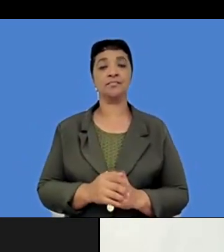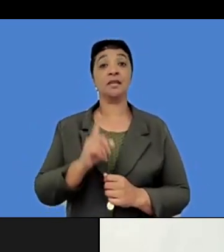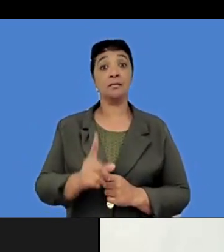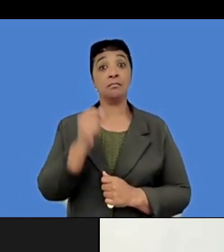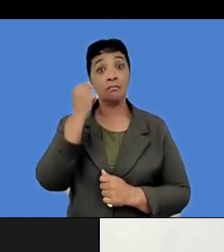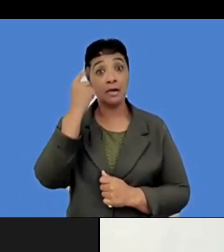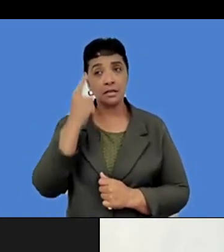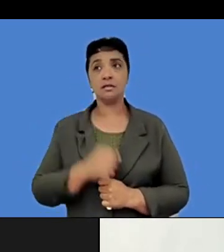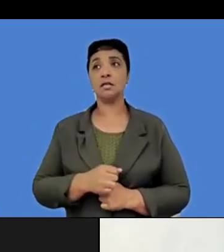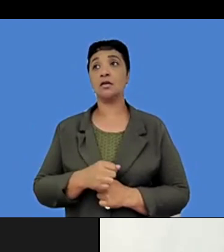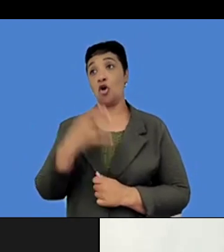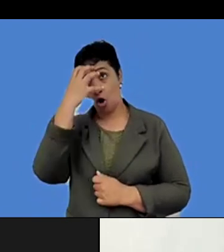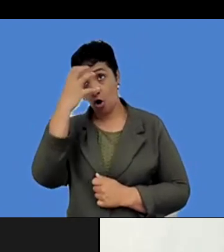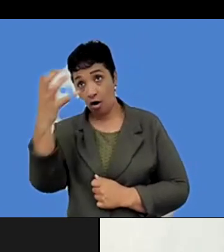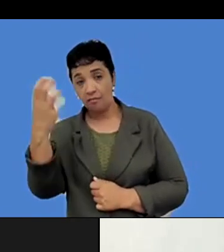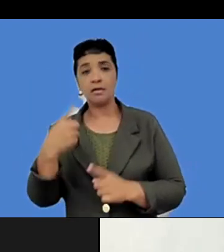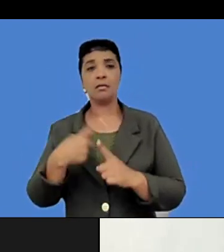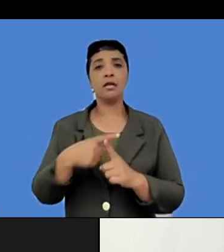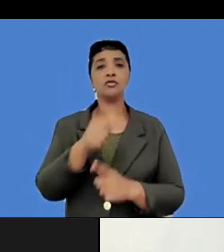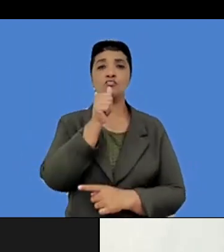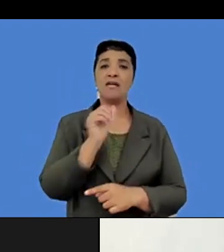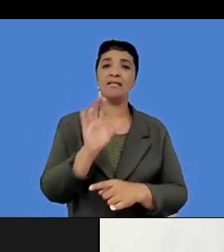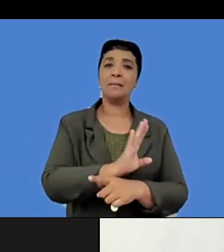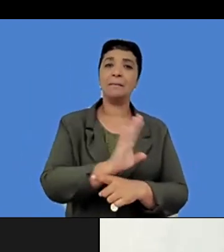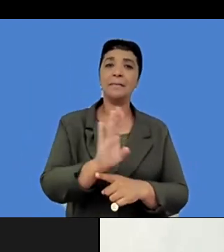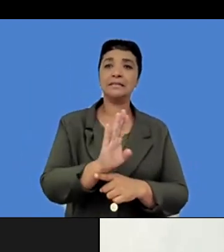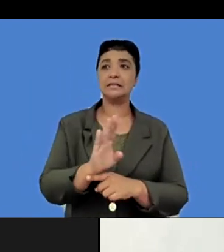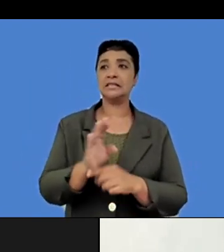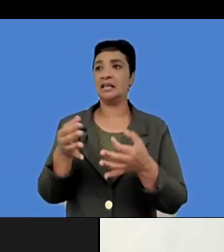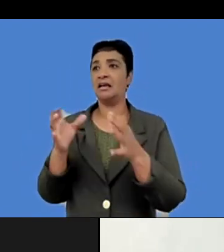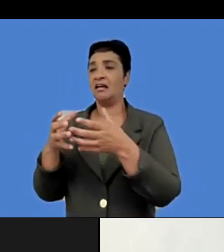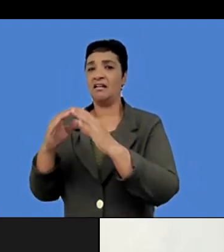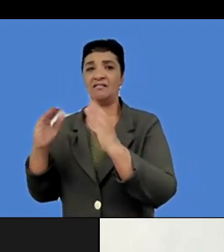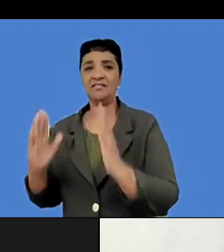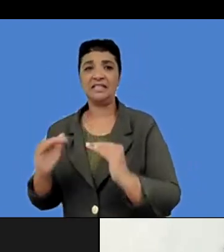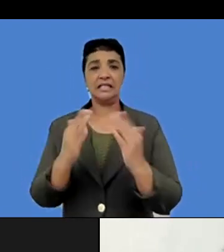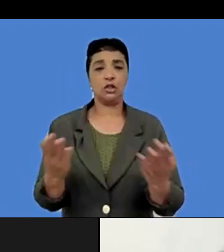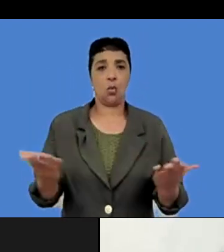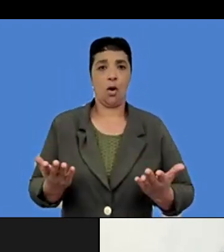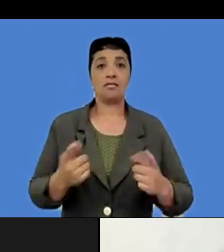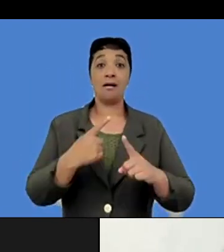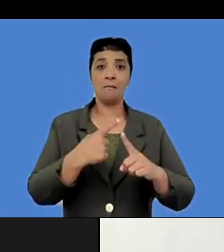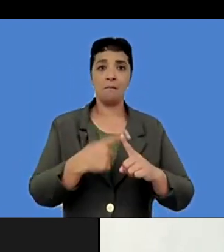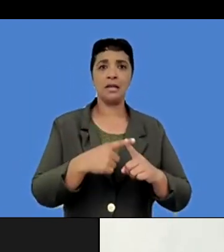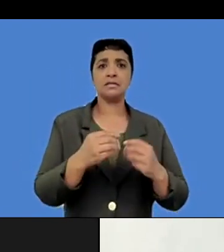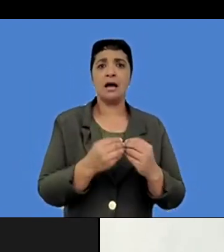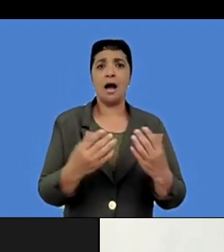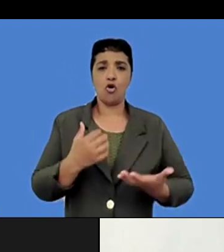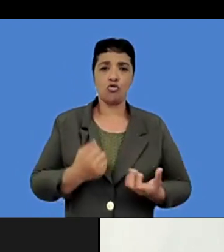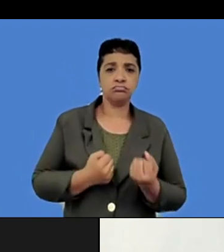private facilities and the number of people with disabilities detained in institutions, and what are the conditions they're